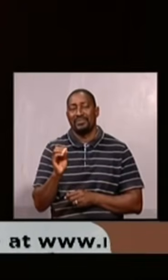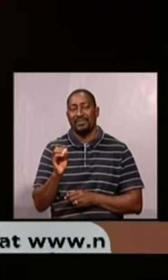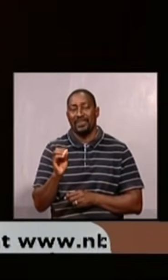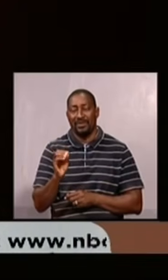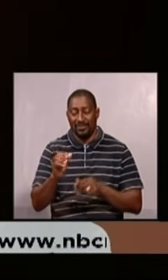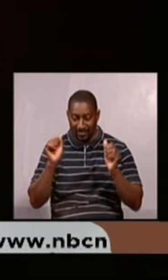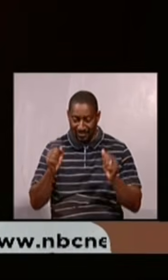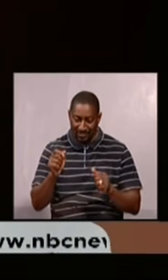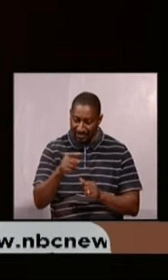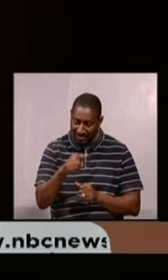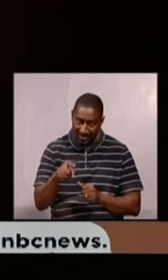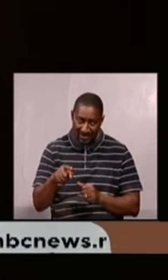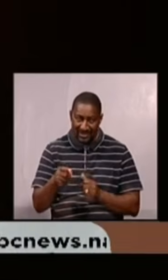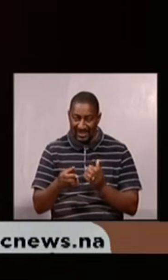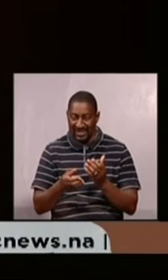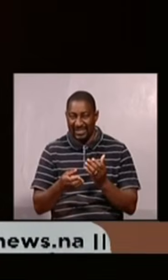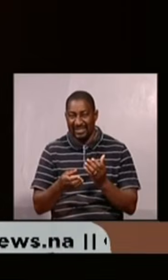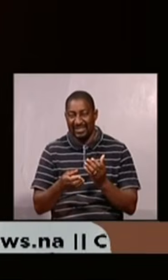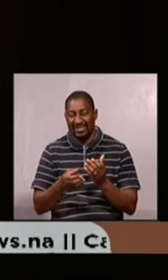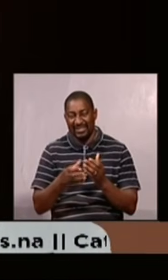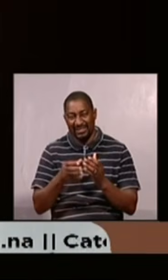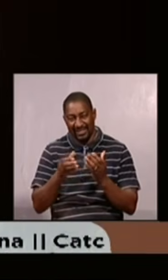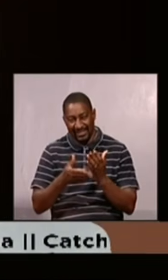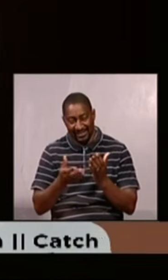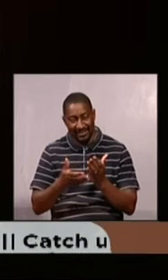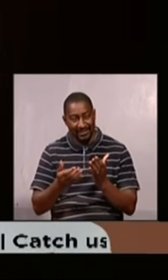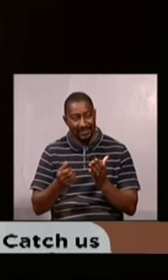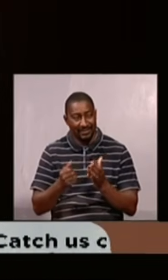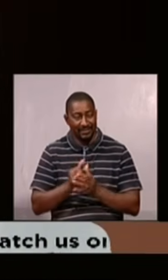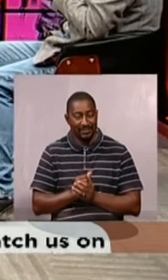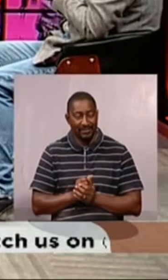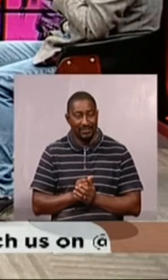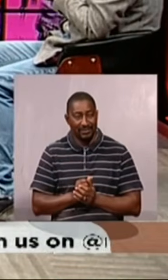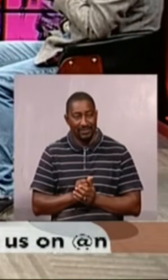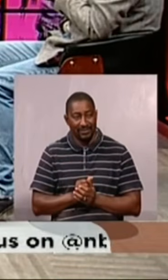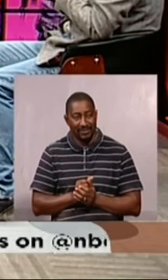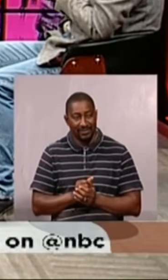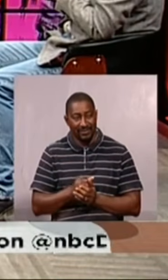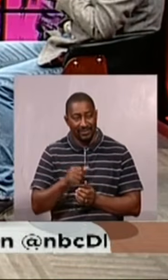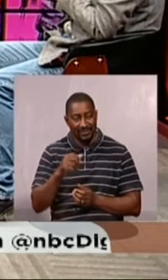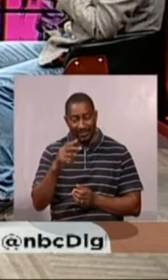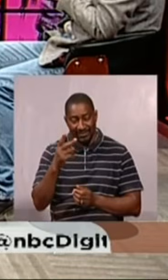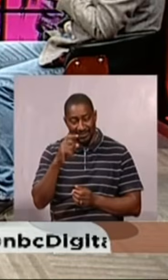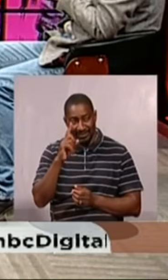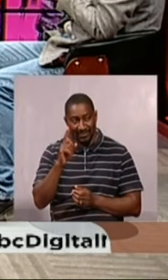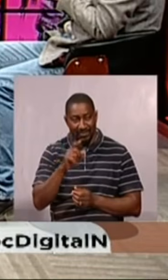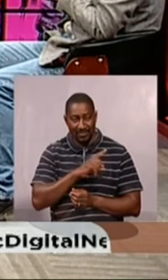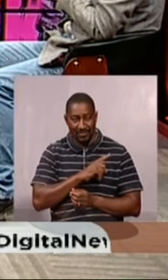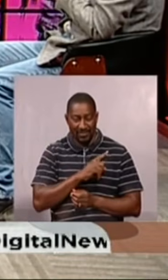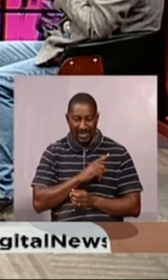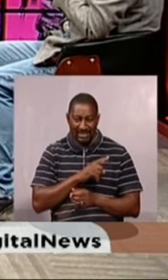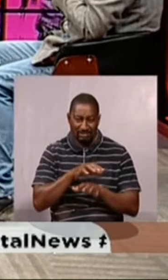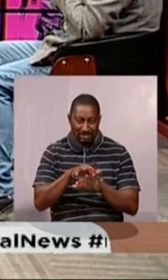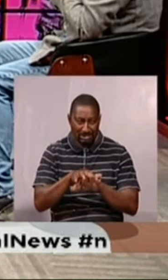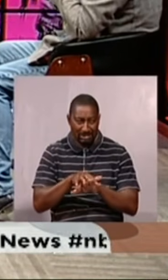going wrong in Namibia or smaller countries as such. Well, then the next question would be then, why are we so slow in terms